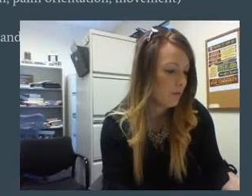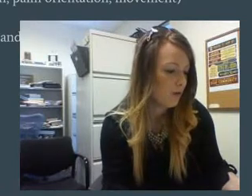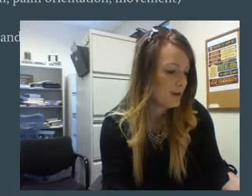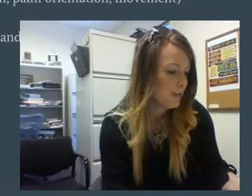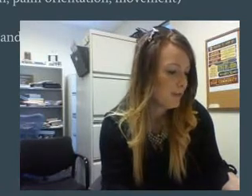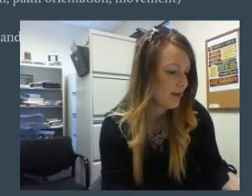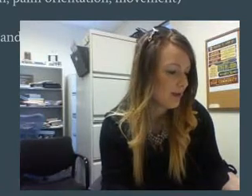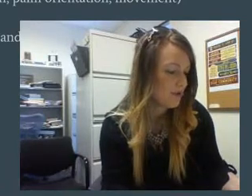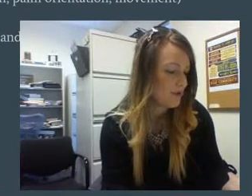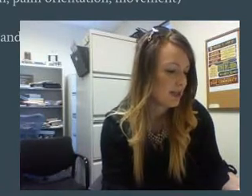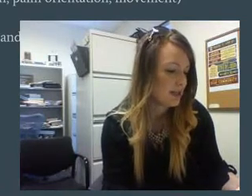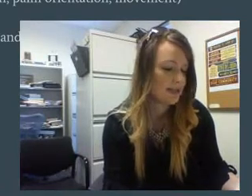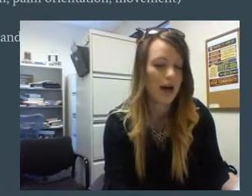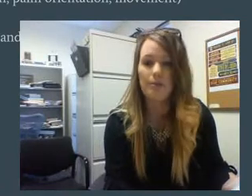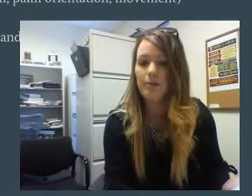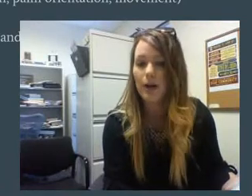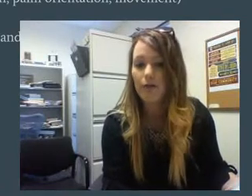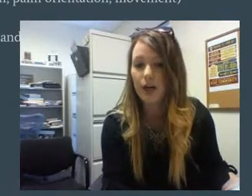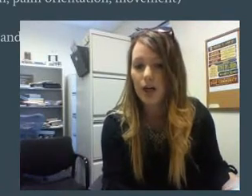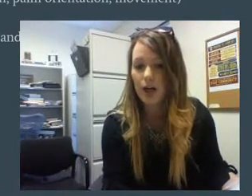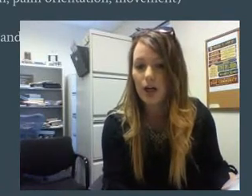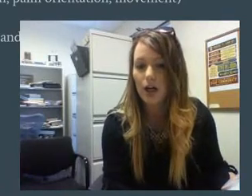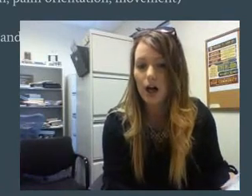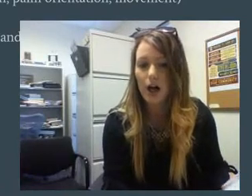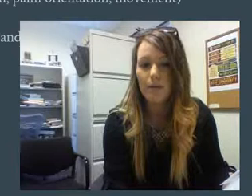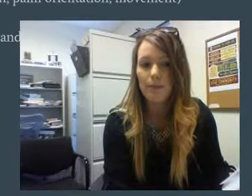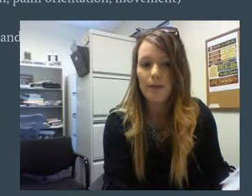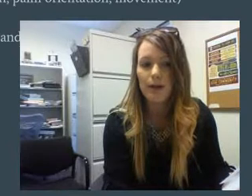one example that they use is the middle finger.